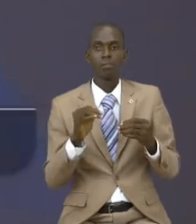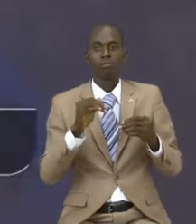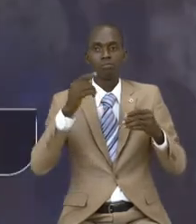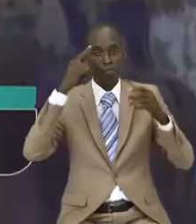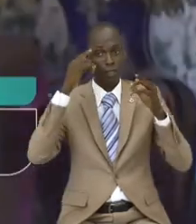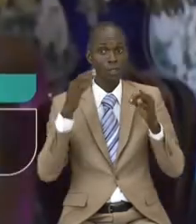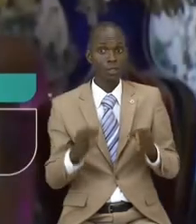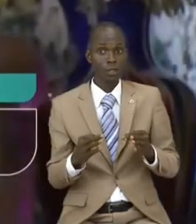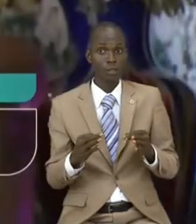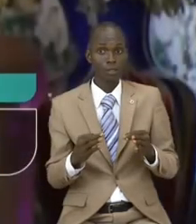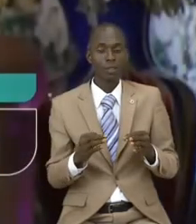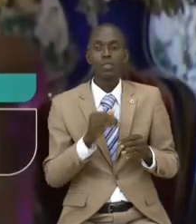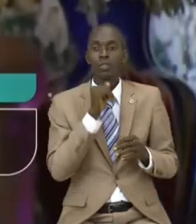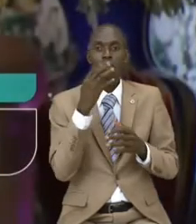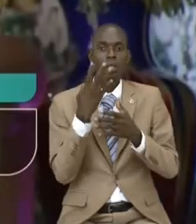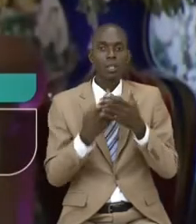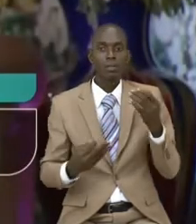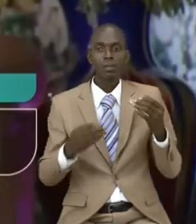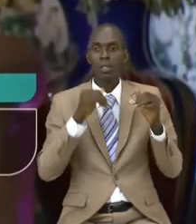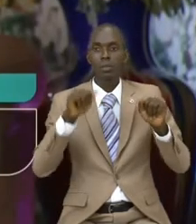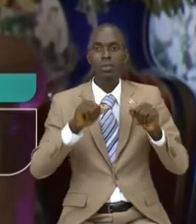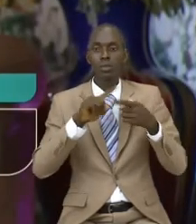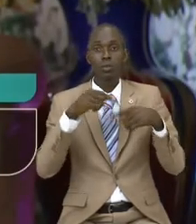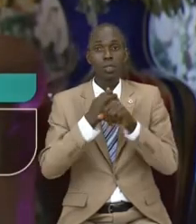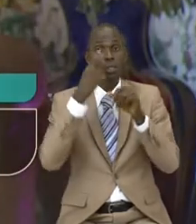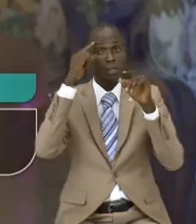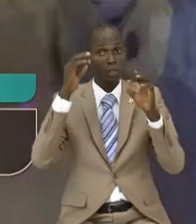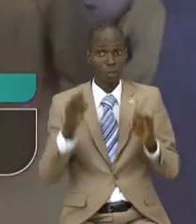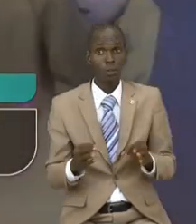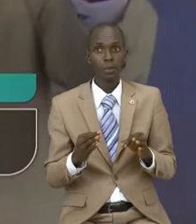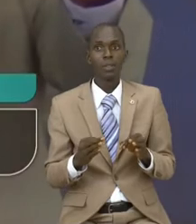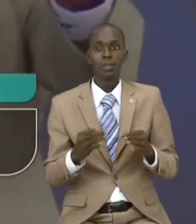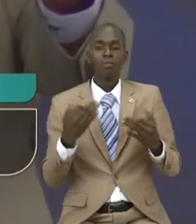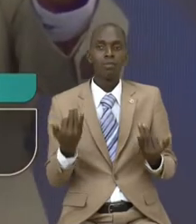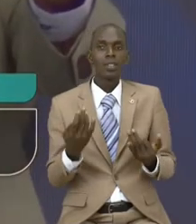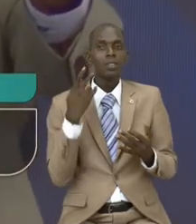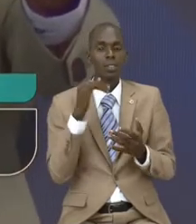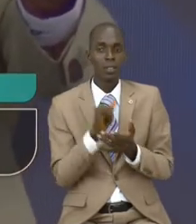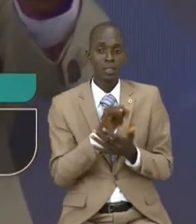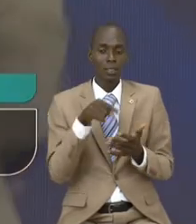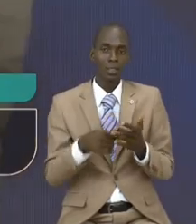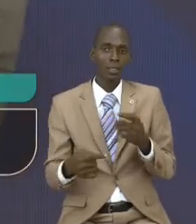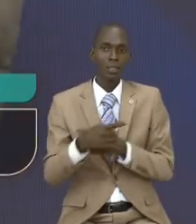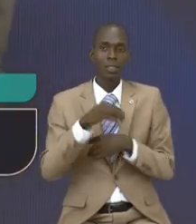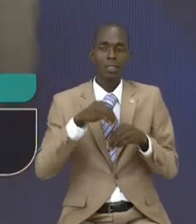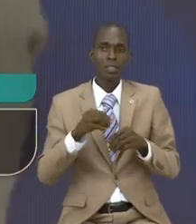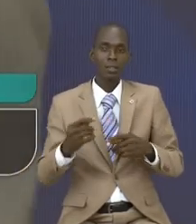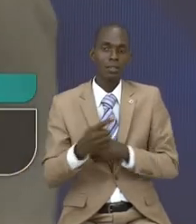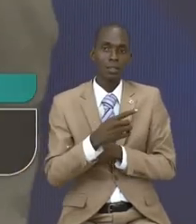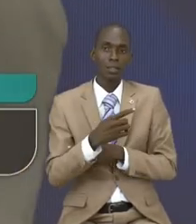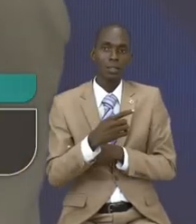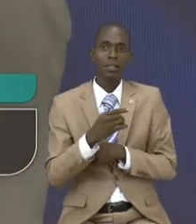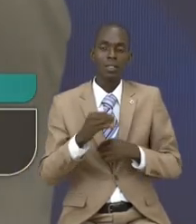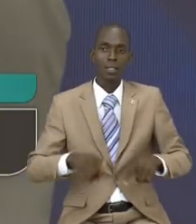You make up your mind. This day, there's a day in somebody's life that will turn